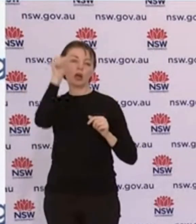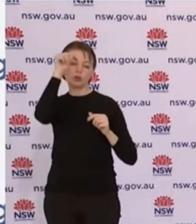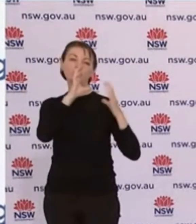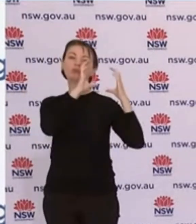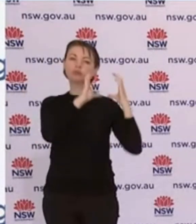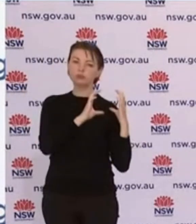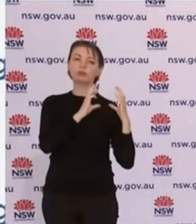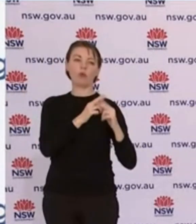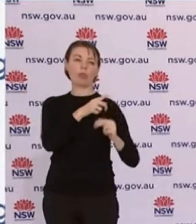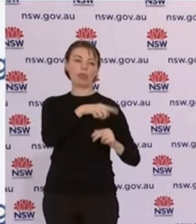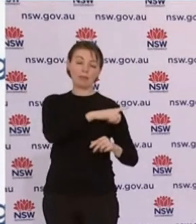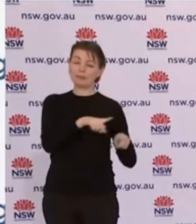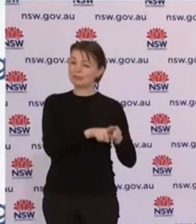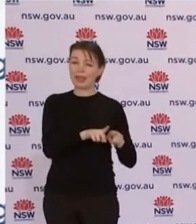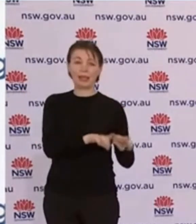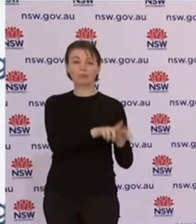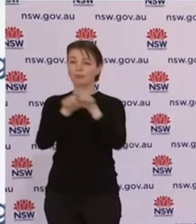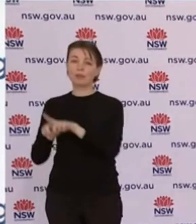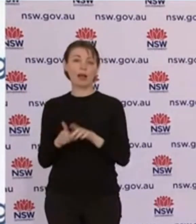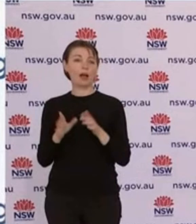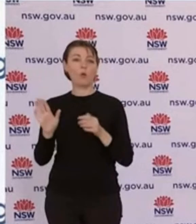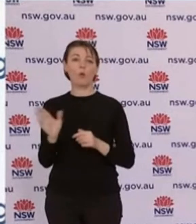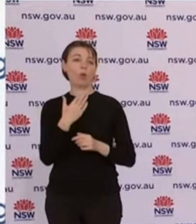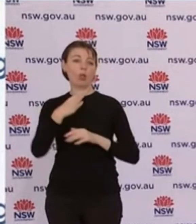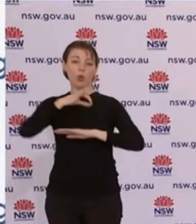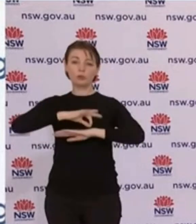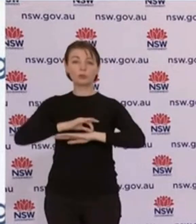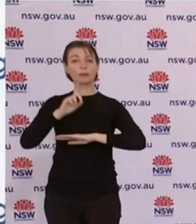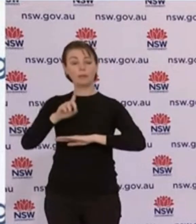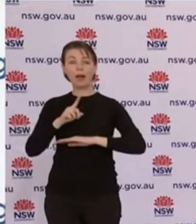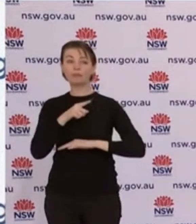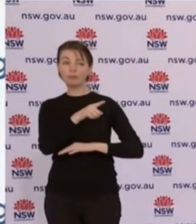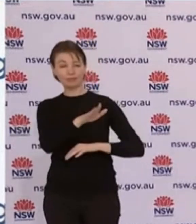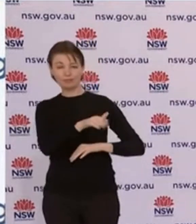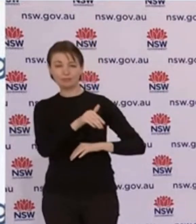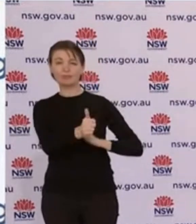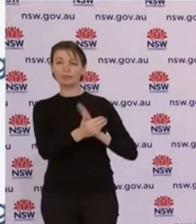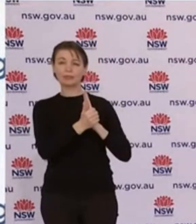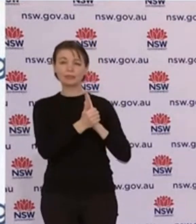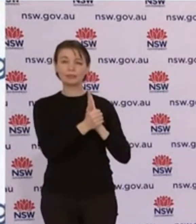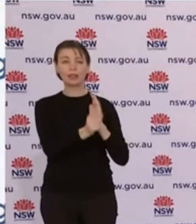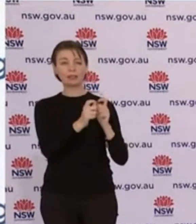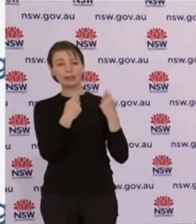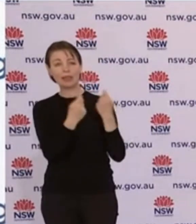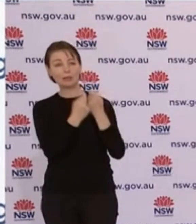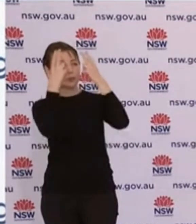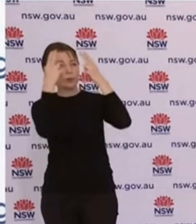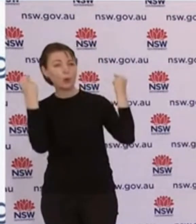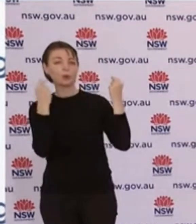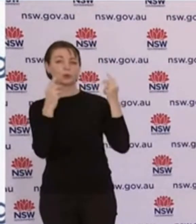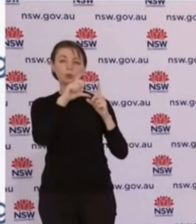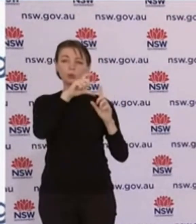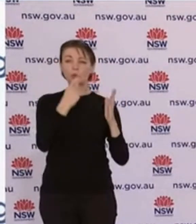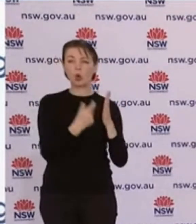But we have a very skilled, highly competent ICU team, and I know that there has been a lot of preparedness work